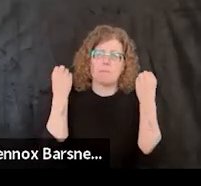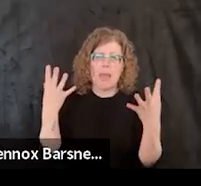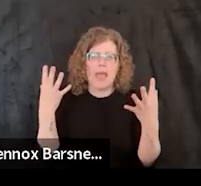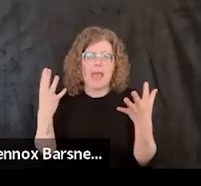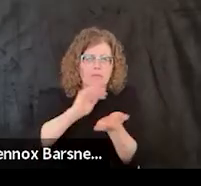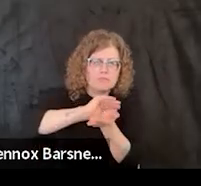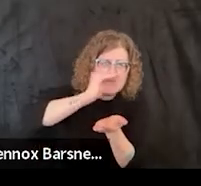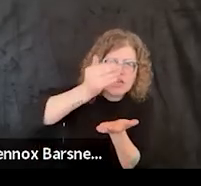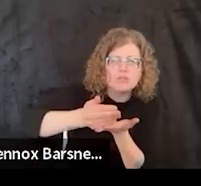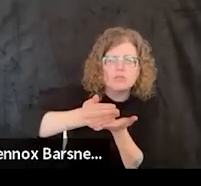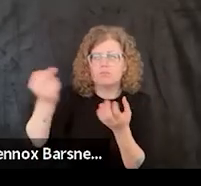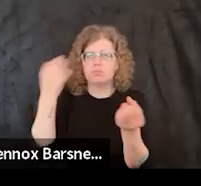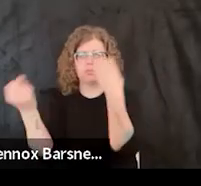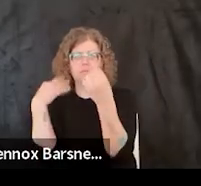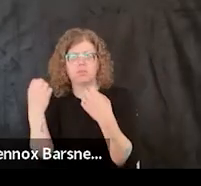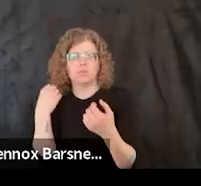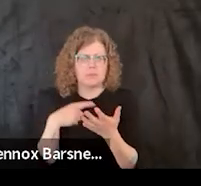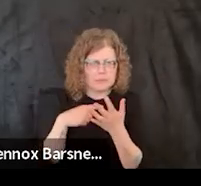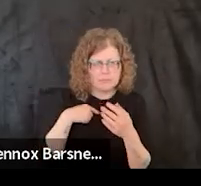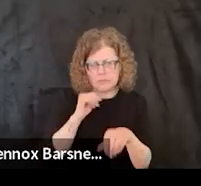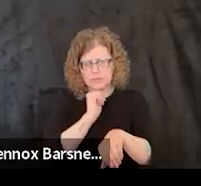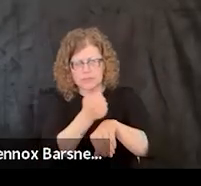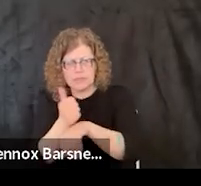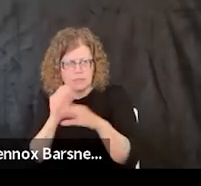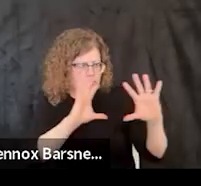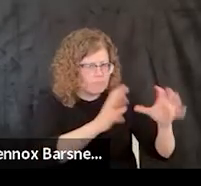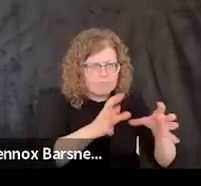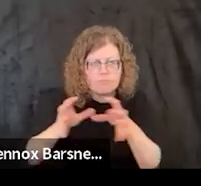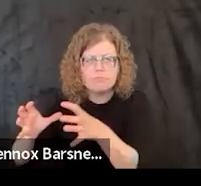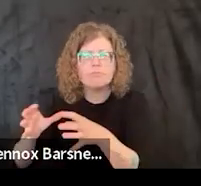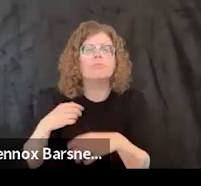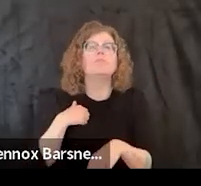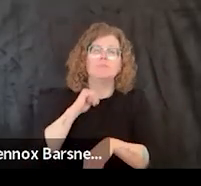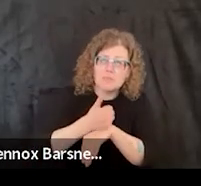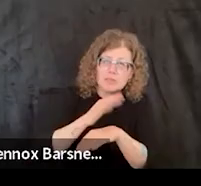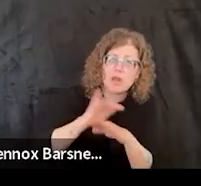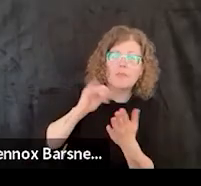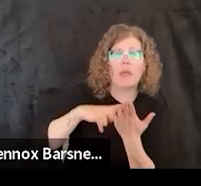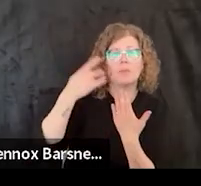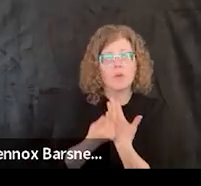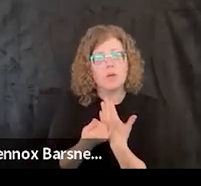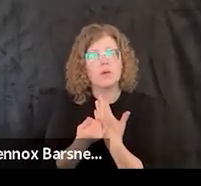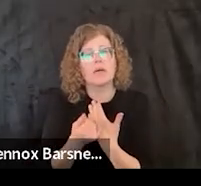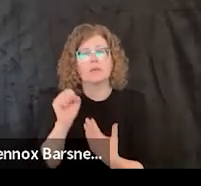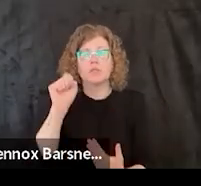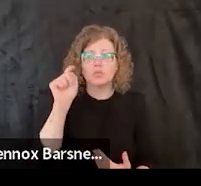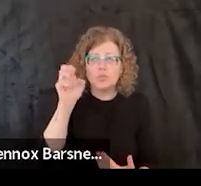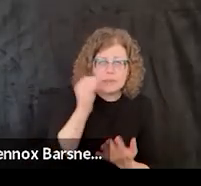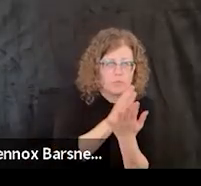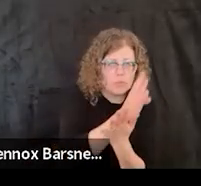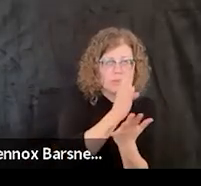assessment. We also use program streams to help design the makeup of assessment committees.